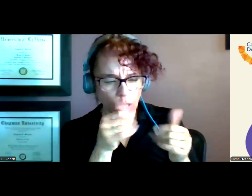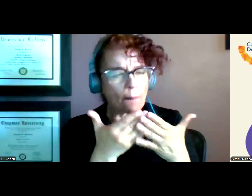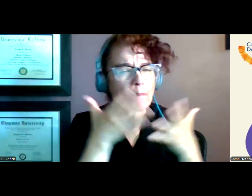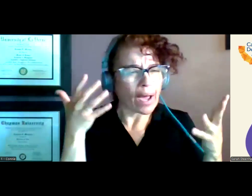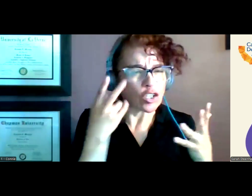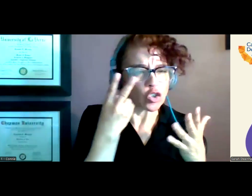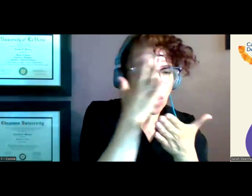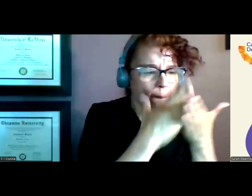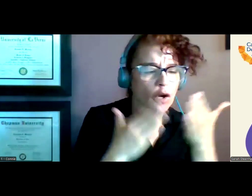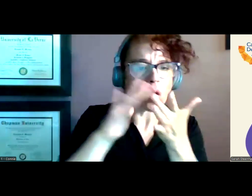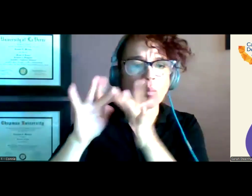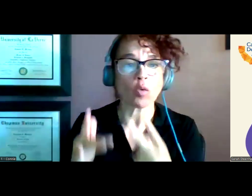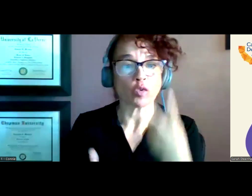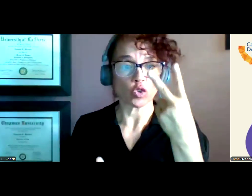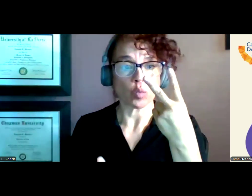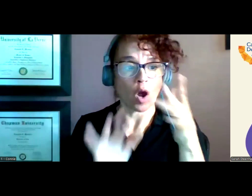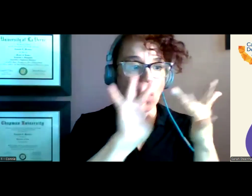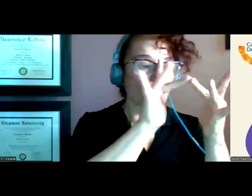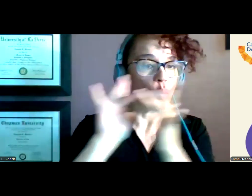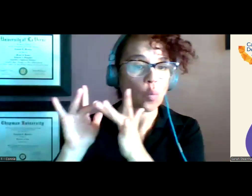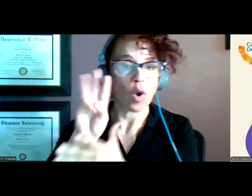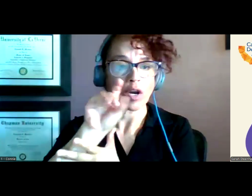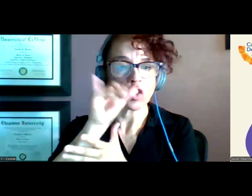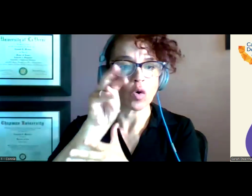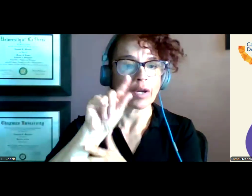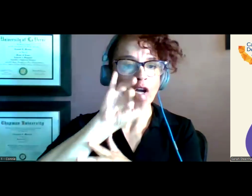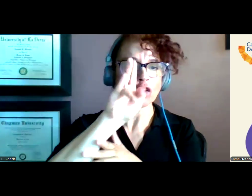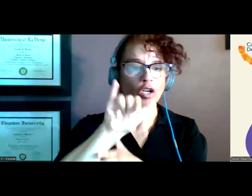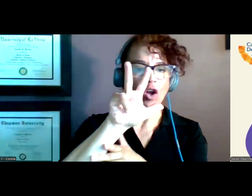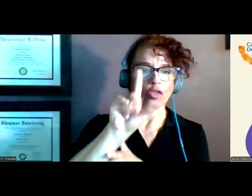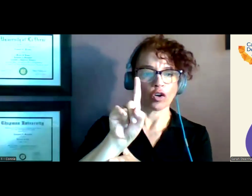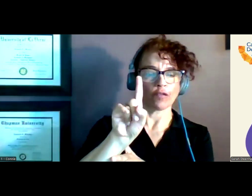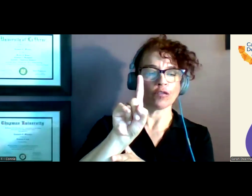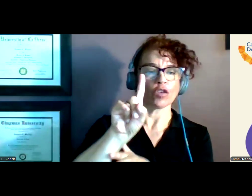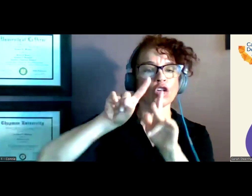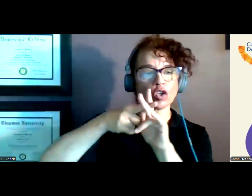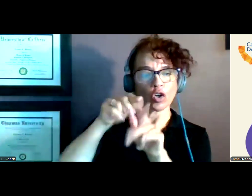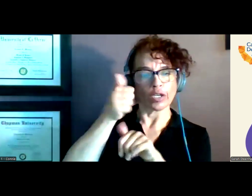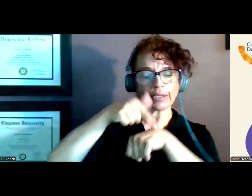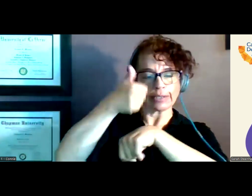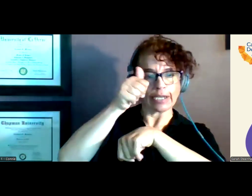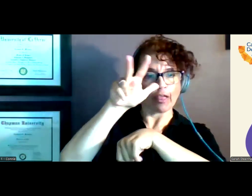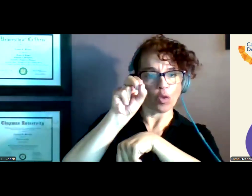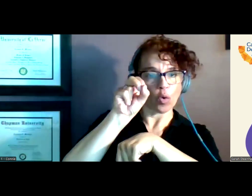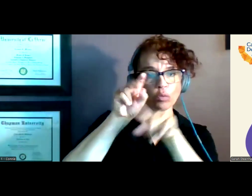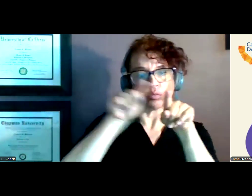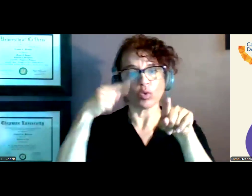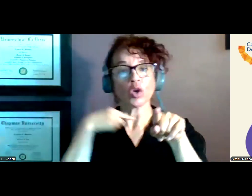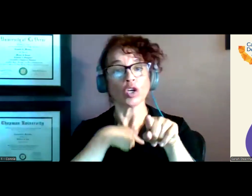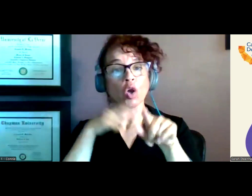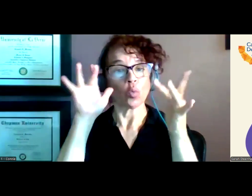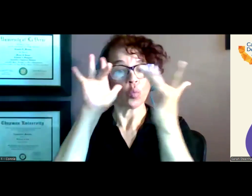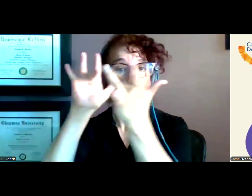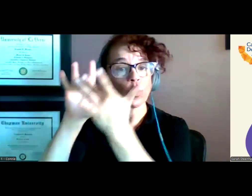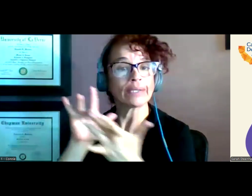a 2-part webinar it's looking like July 31st, starting at 10:30. And we will be reaching